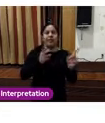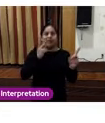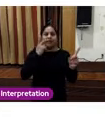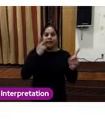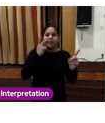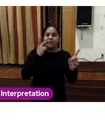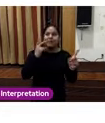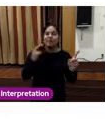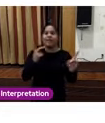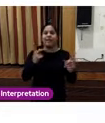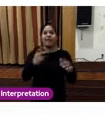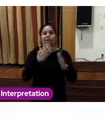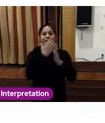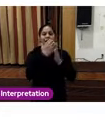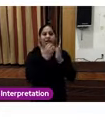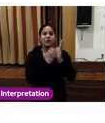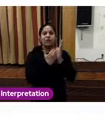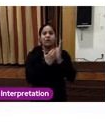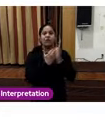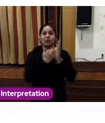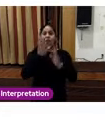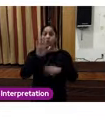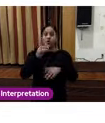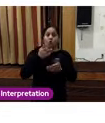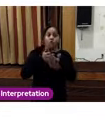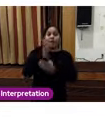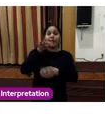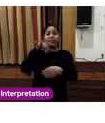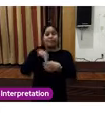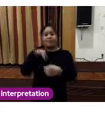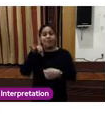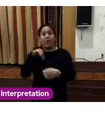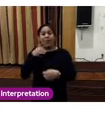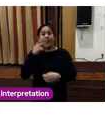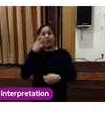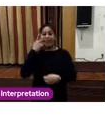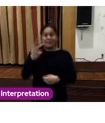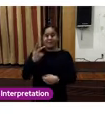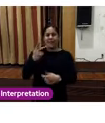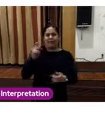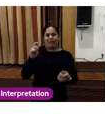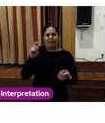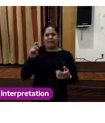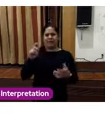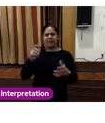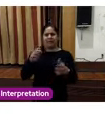constitutionally enshrined right to vote, and sees it getting chipped away,